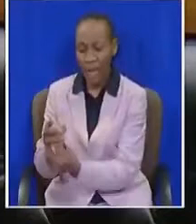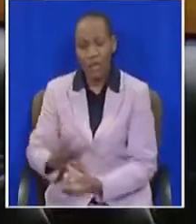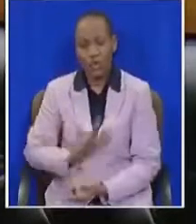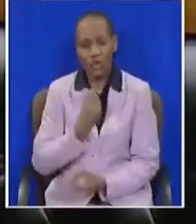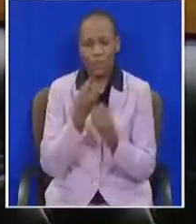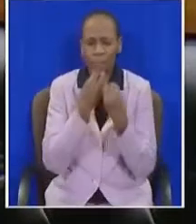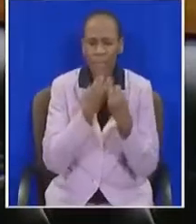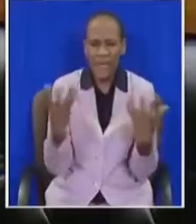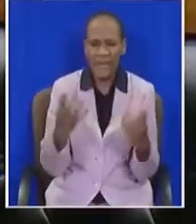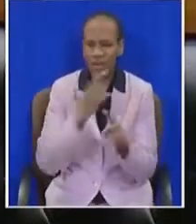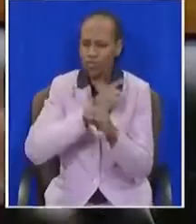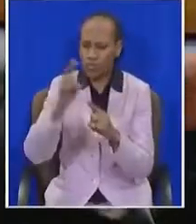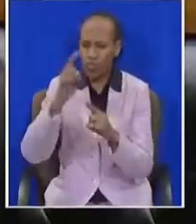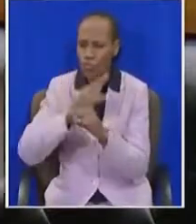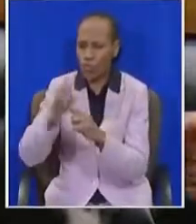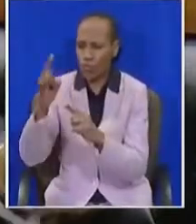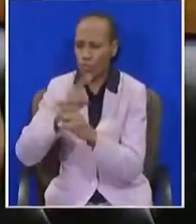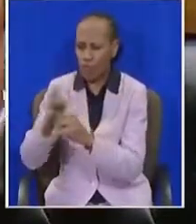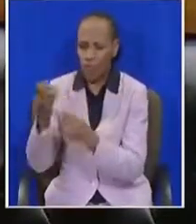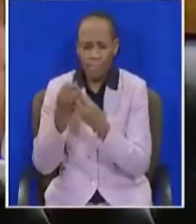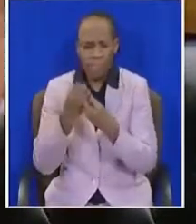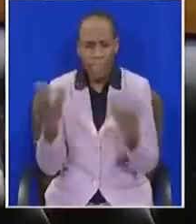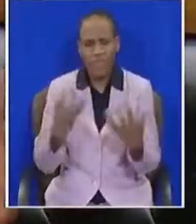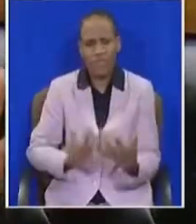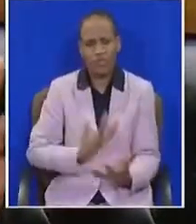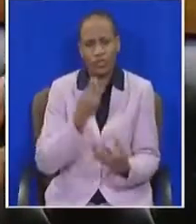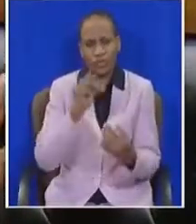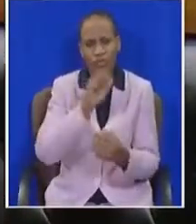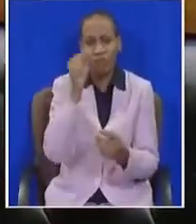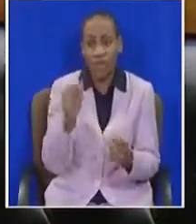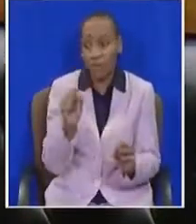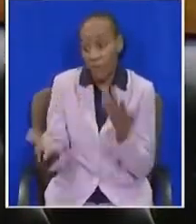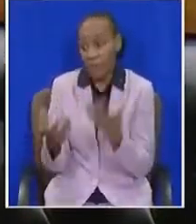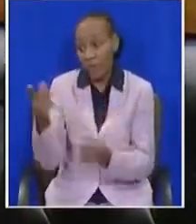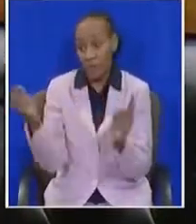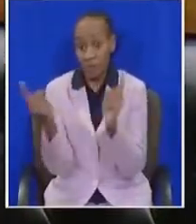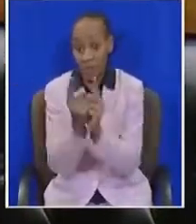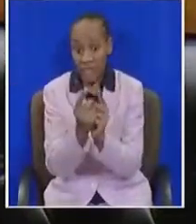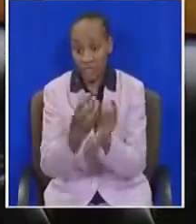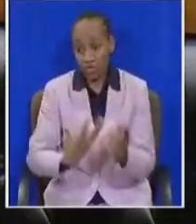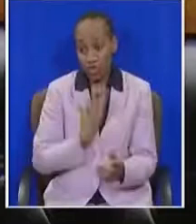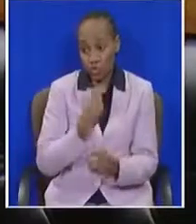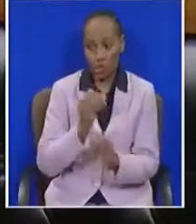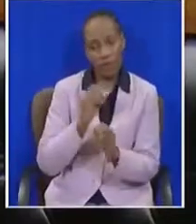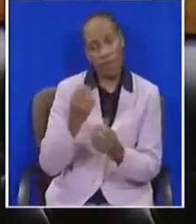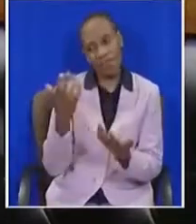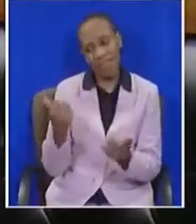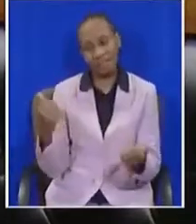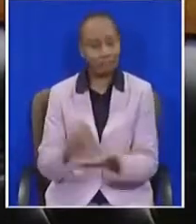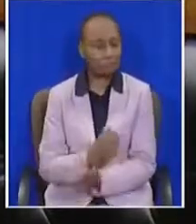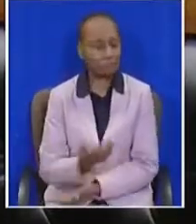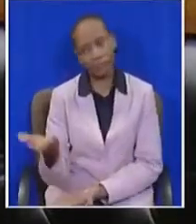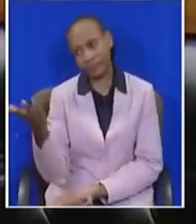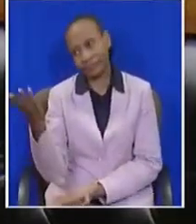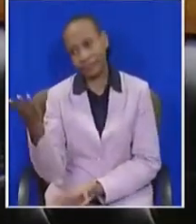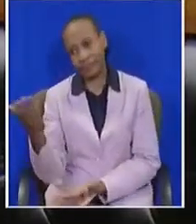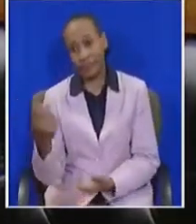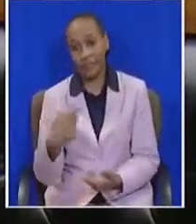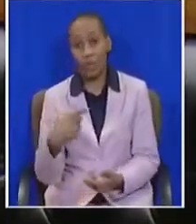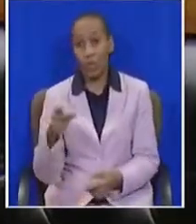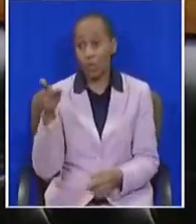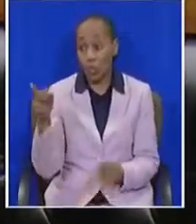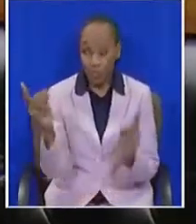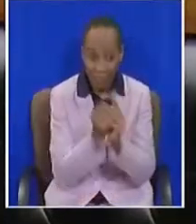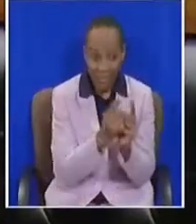successful. Many. If we have never met them, you are an unfortunate South African. We've just met Tutuzane